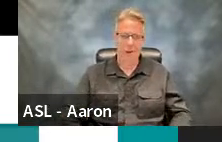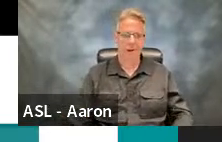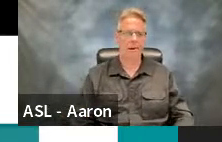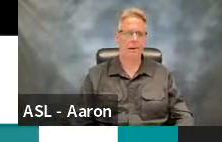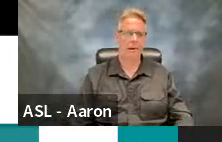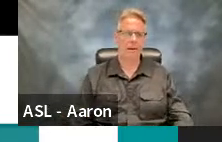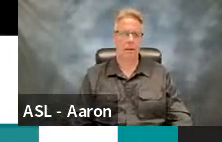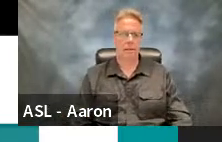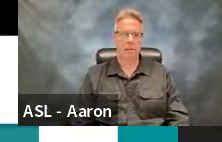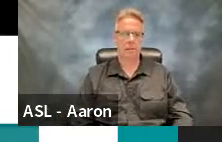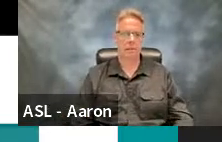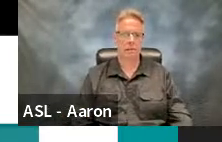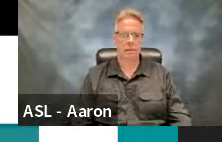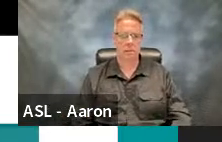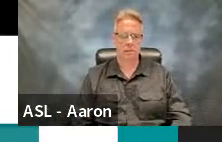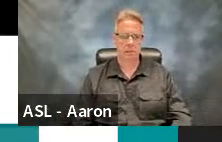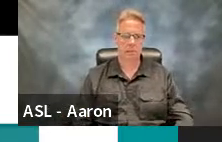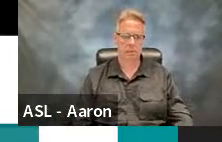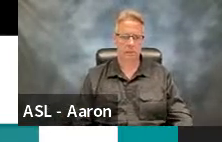1-669-900-6833 or